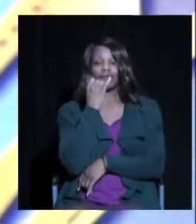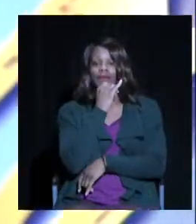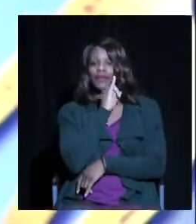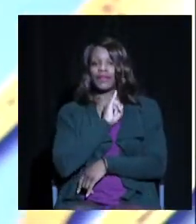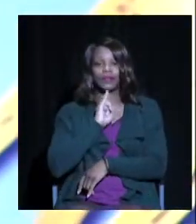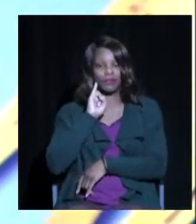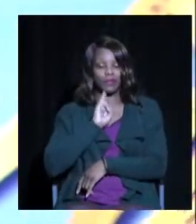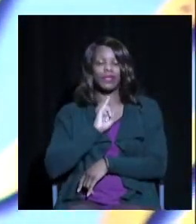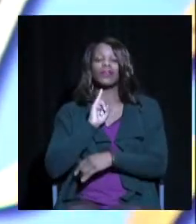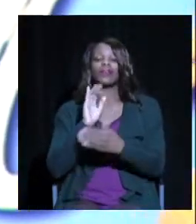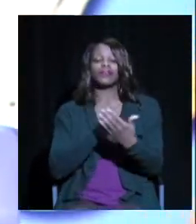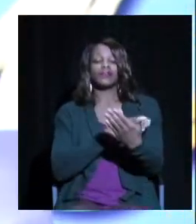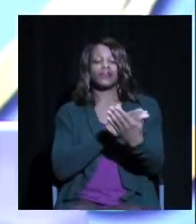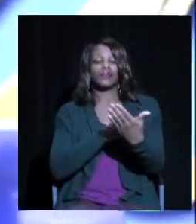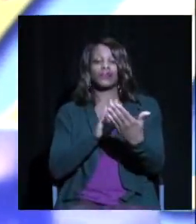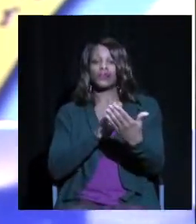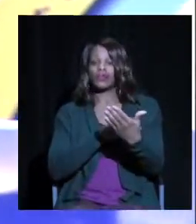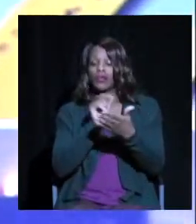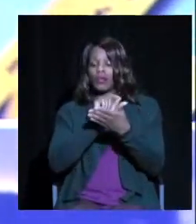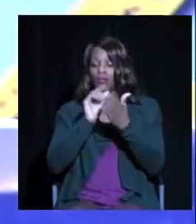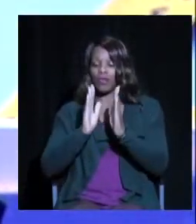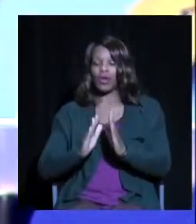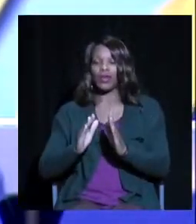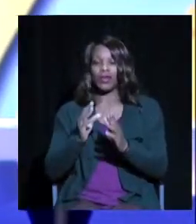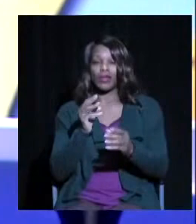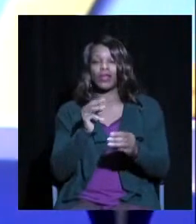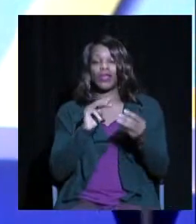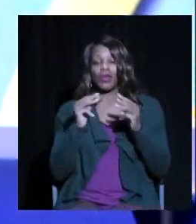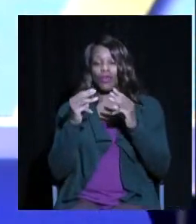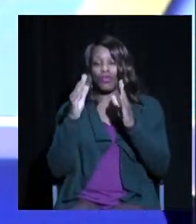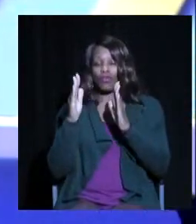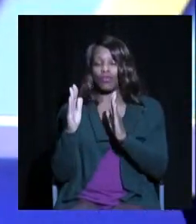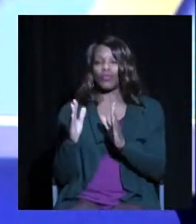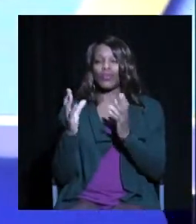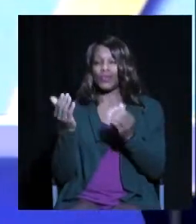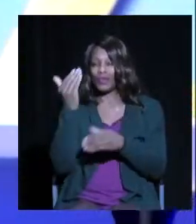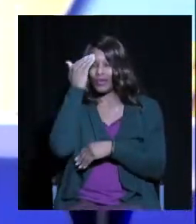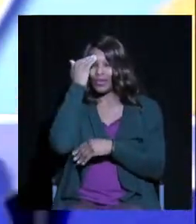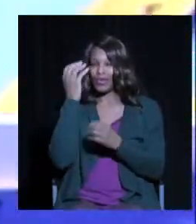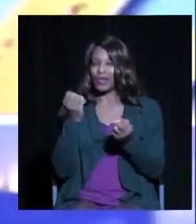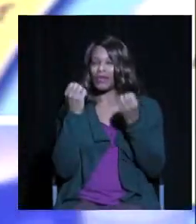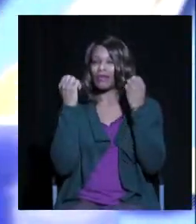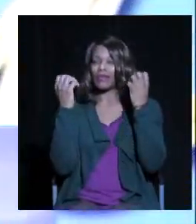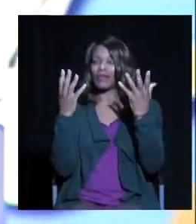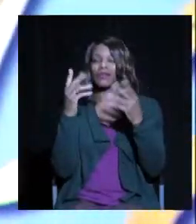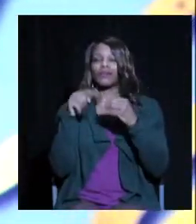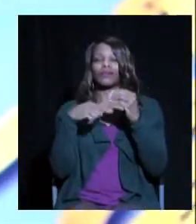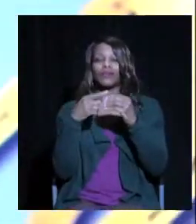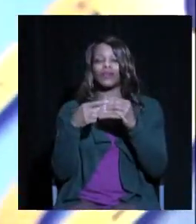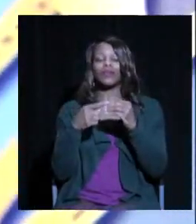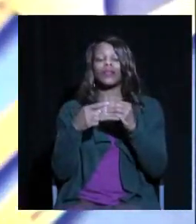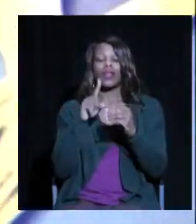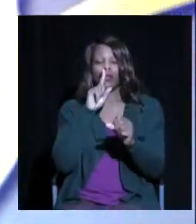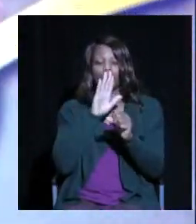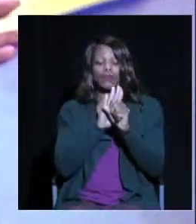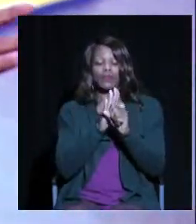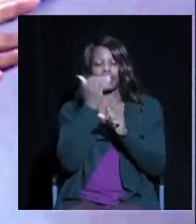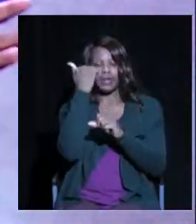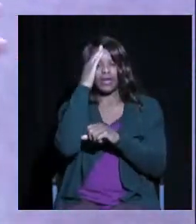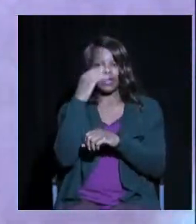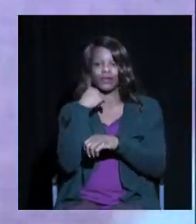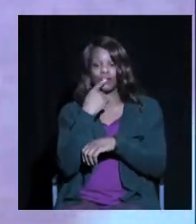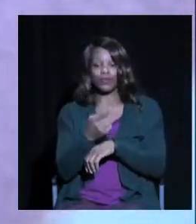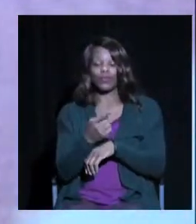was a songwriter, and he was a warrior, right? We know a lot about him. One of the promises that God made to his people in the